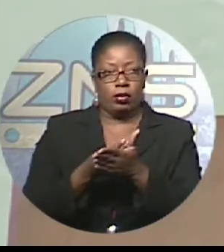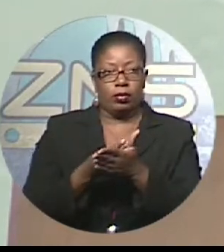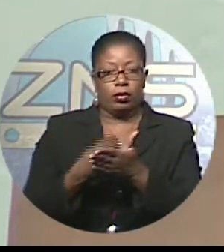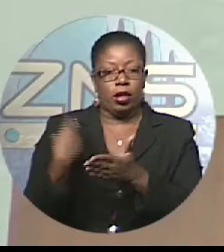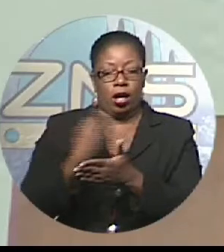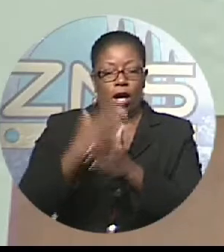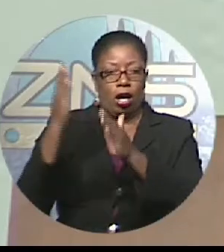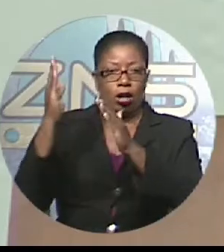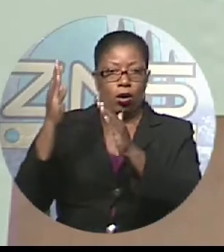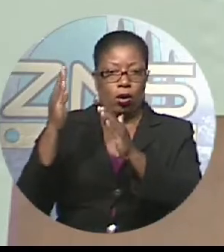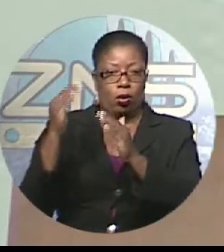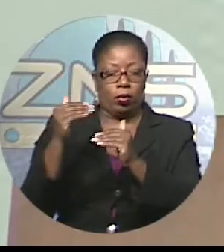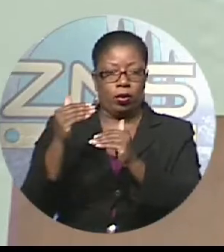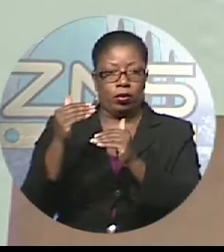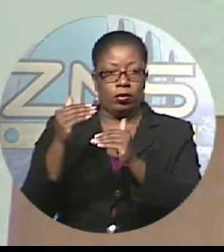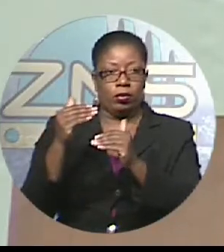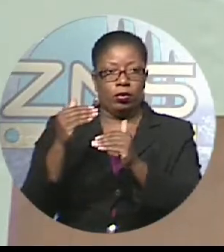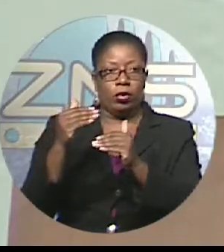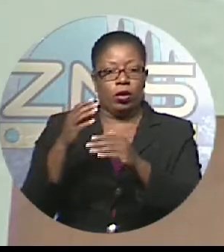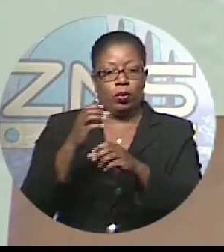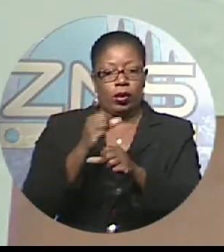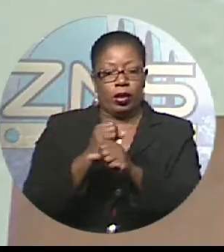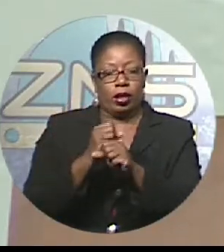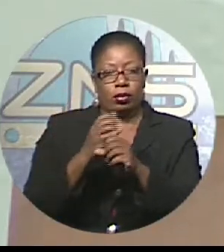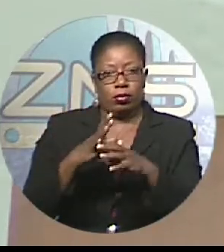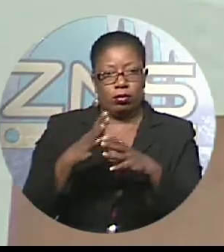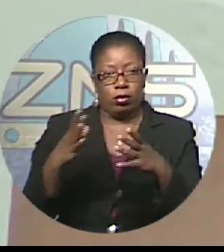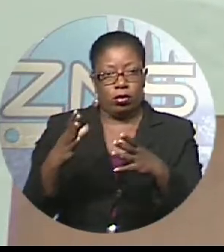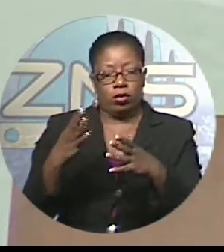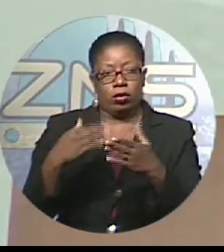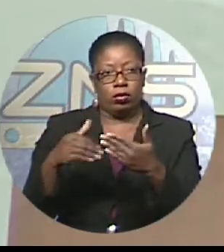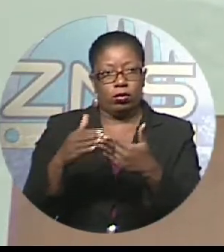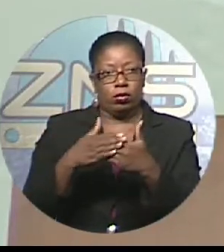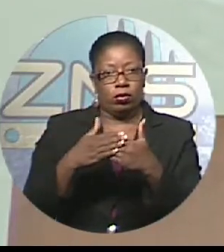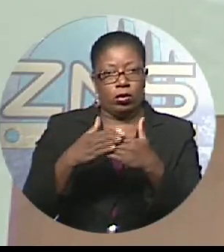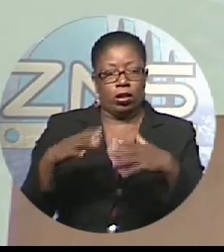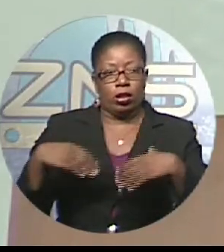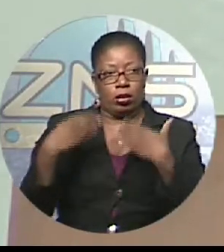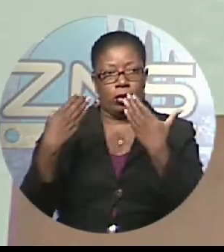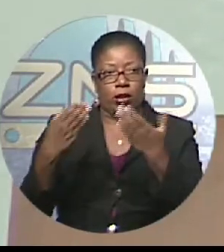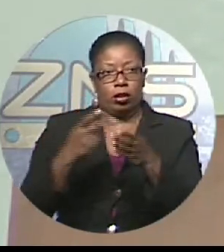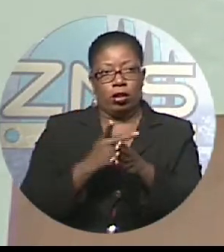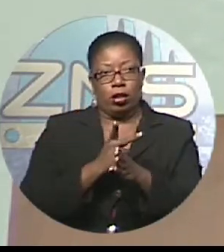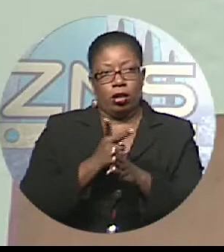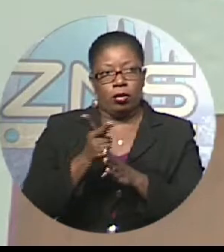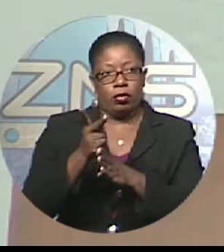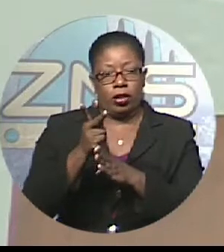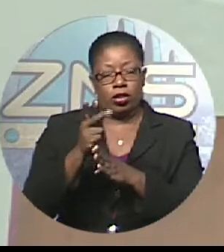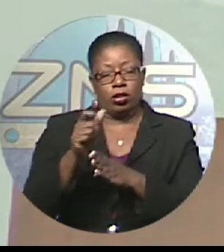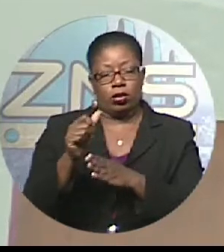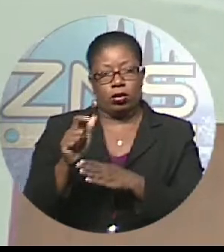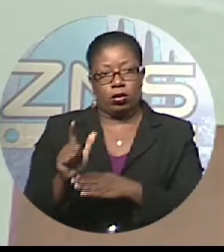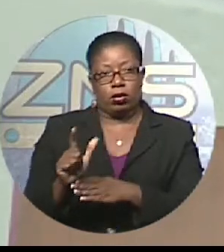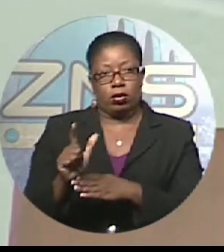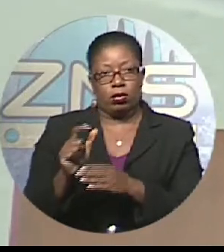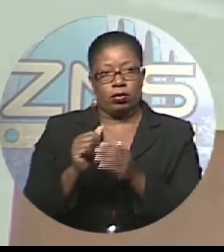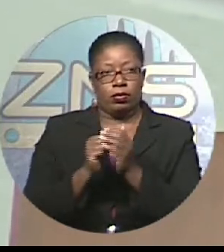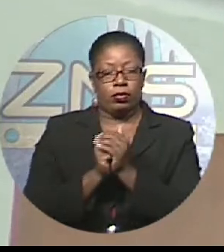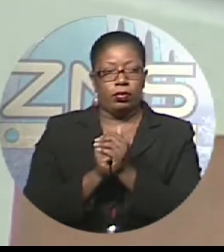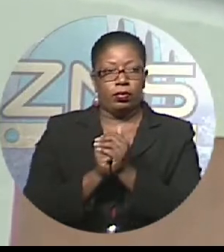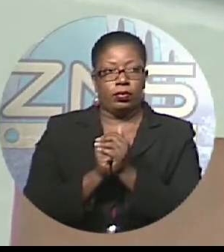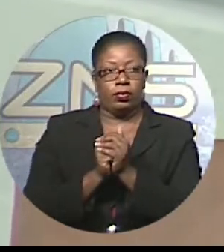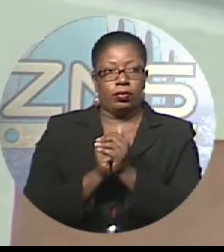we will achieve maximum returns through sound leadership and committed professionals who can exploit the full range